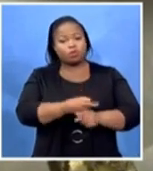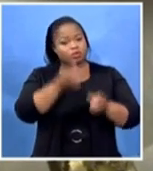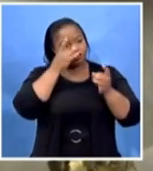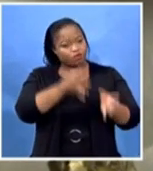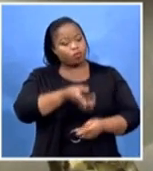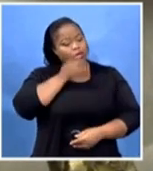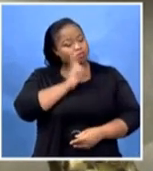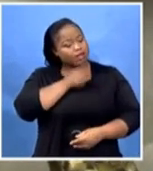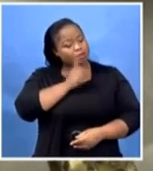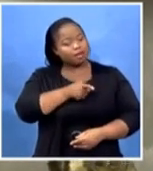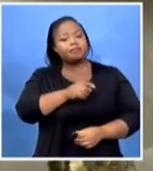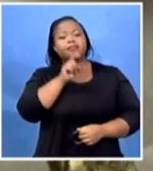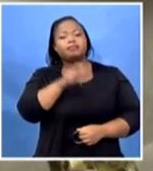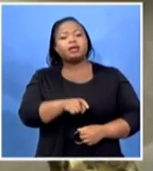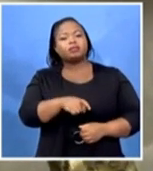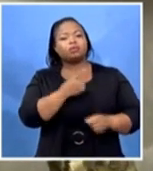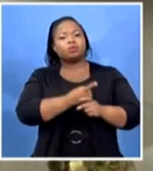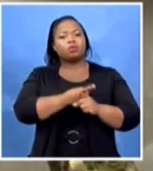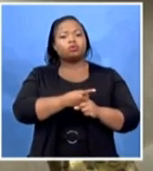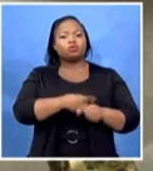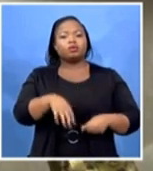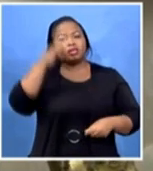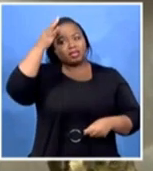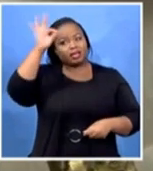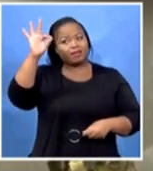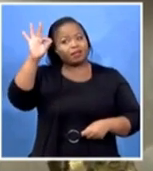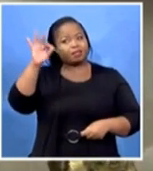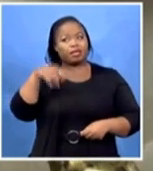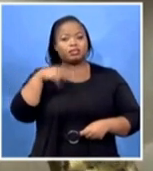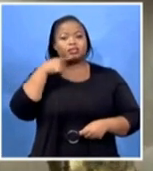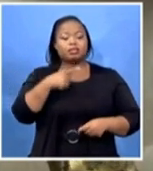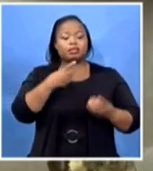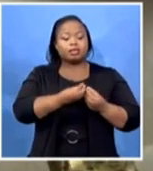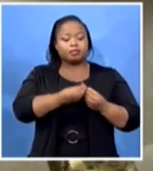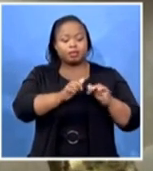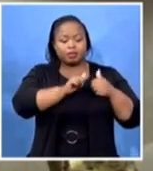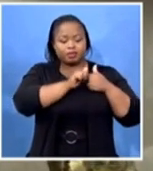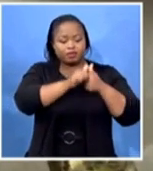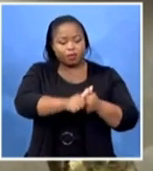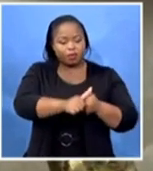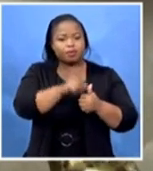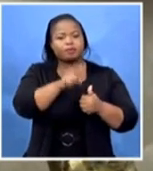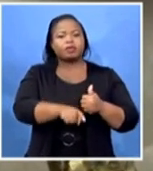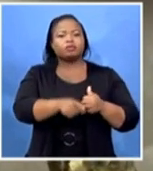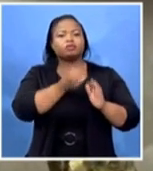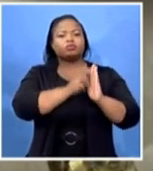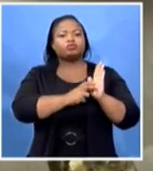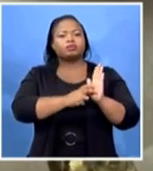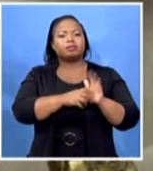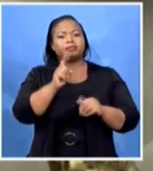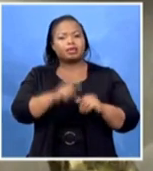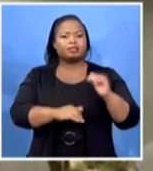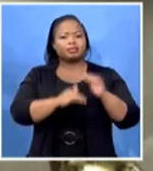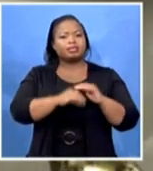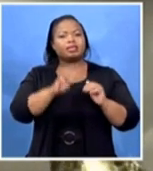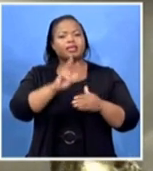of the government in terms of the regulations of COVID-19. That is why we are calling also to